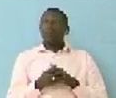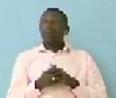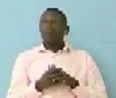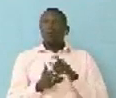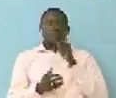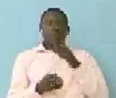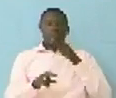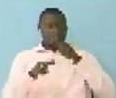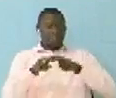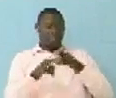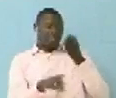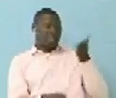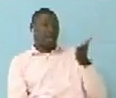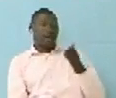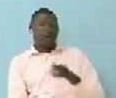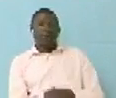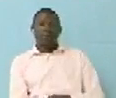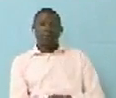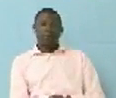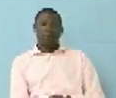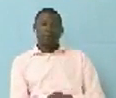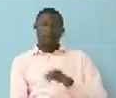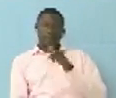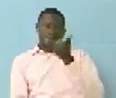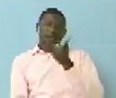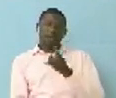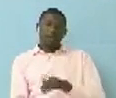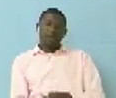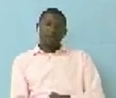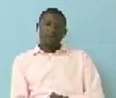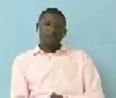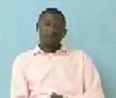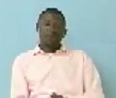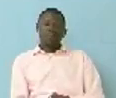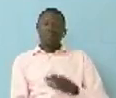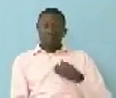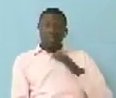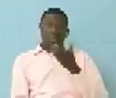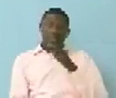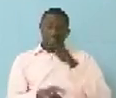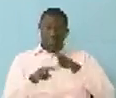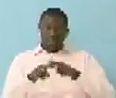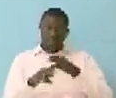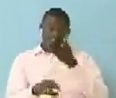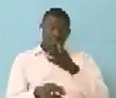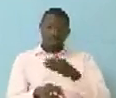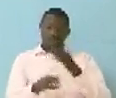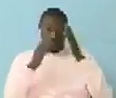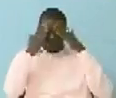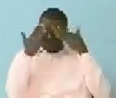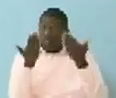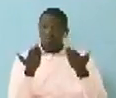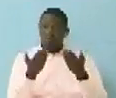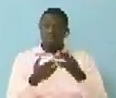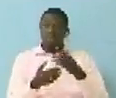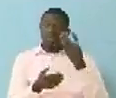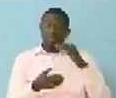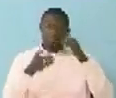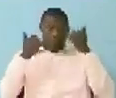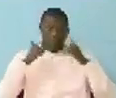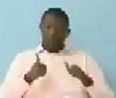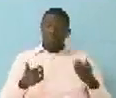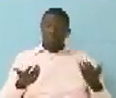But you were sitting there. Yes. I can be sitting there and yet not to my knowledge.